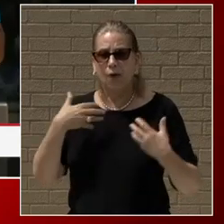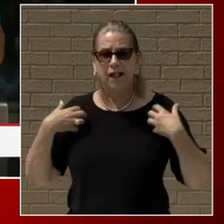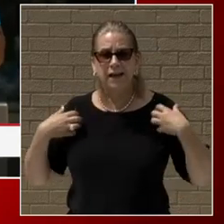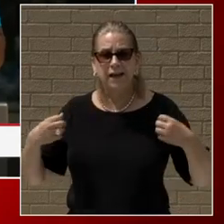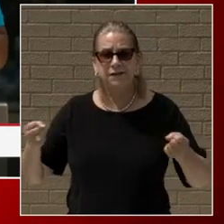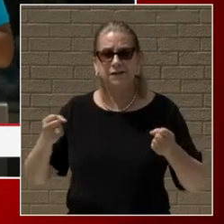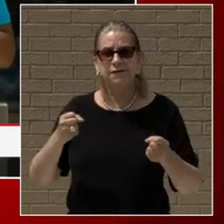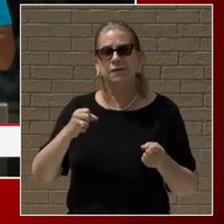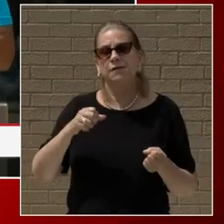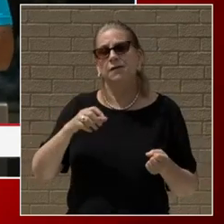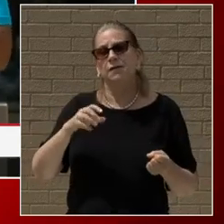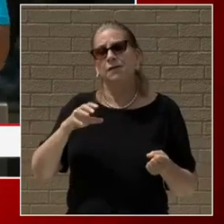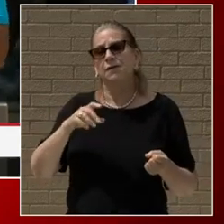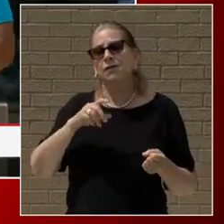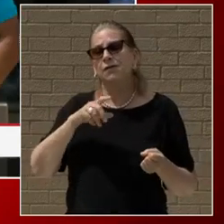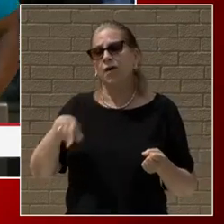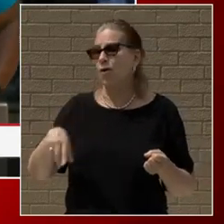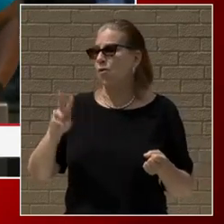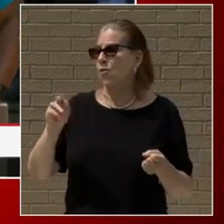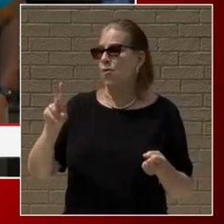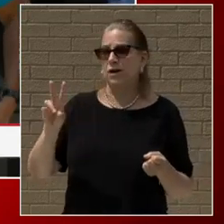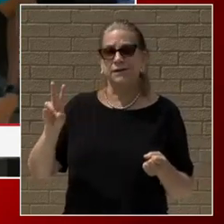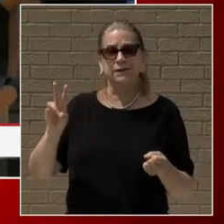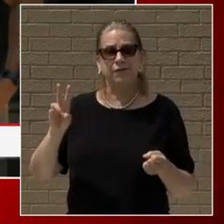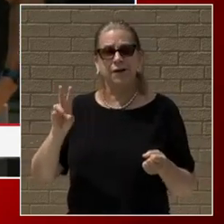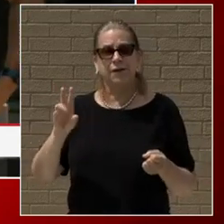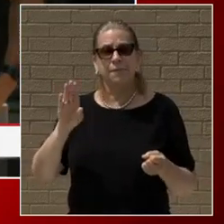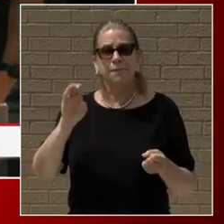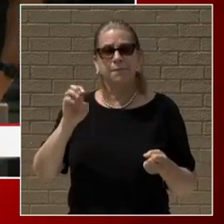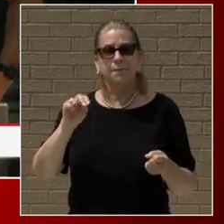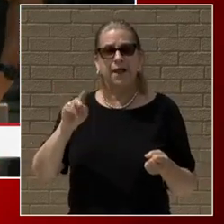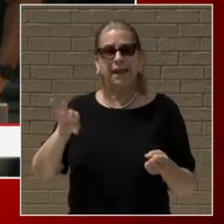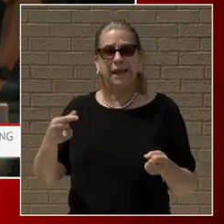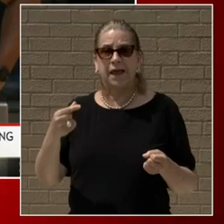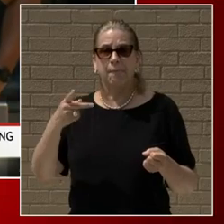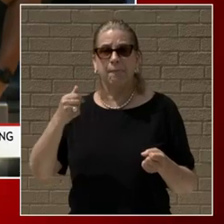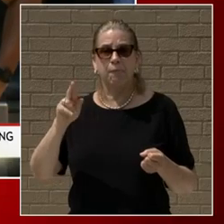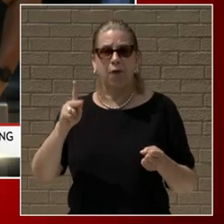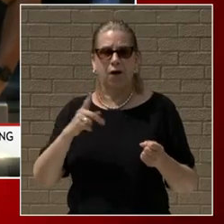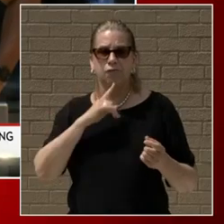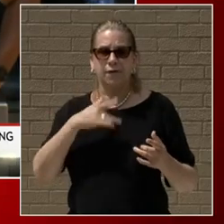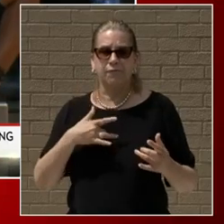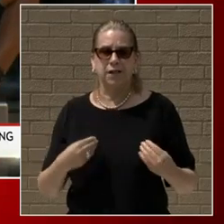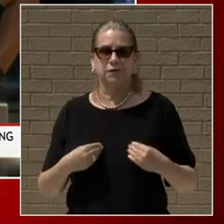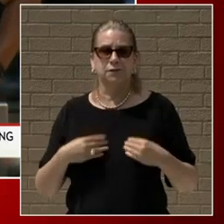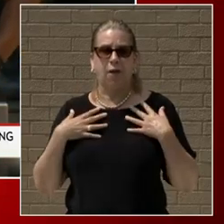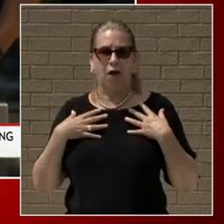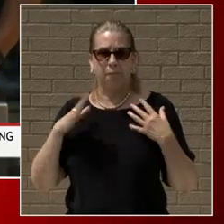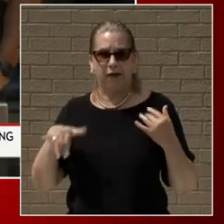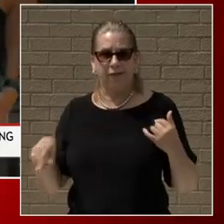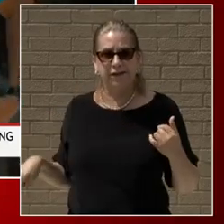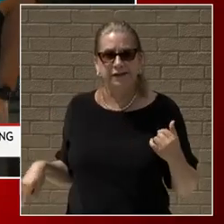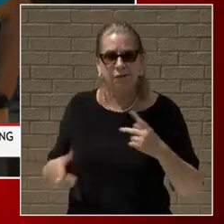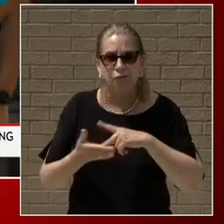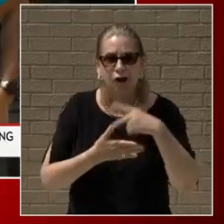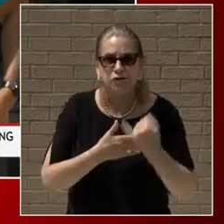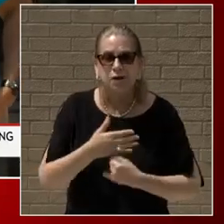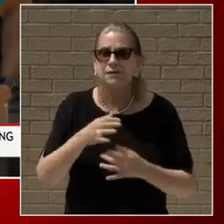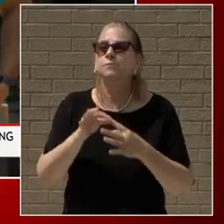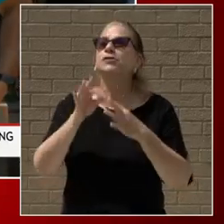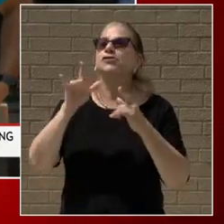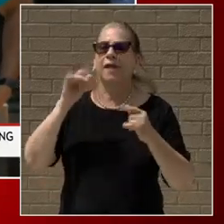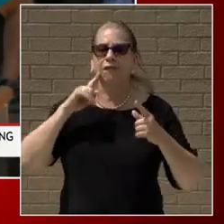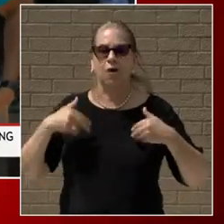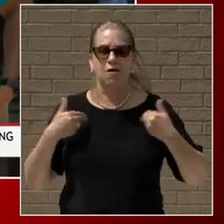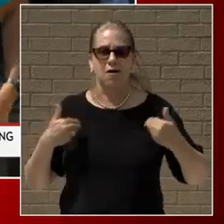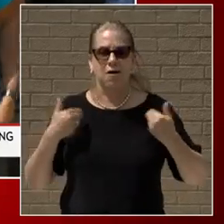Sr. inspired when he was here during the Benning Park area. Woody made this park a special place for the youth, and I'm honored that I have had